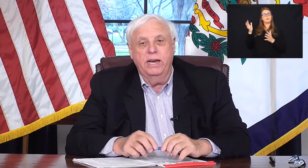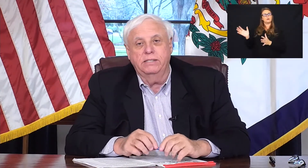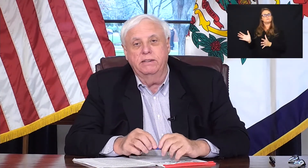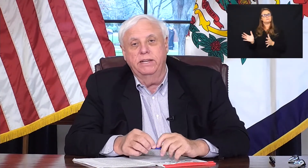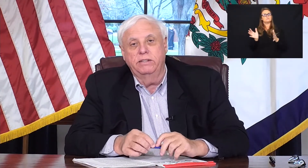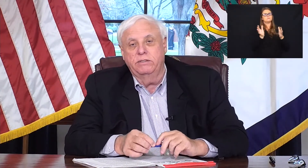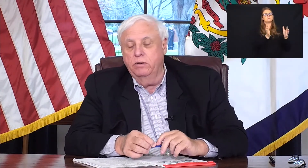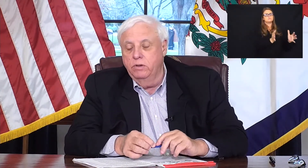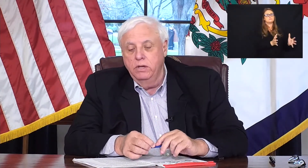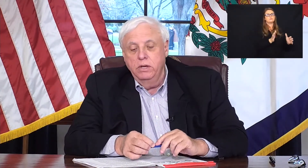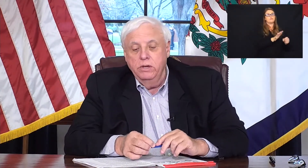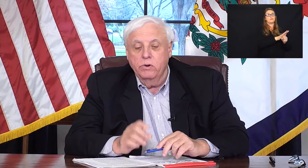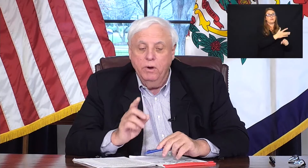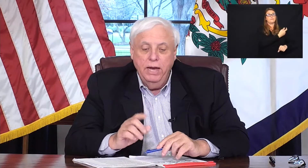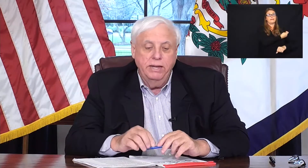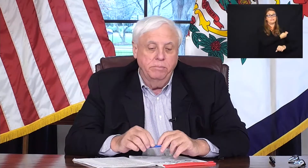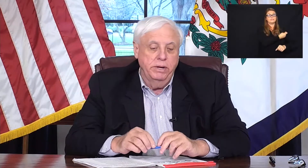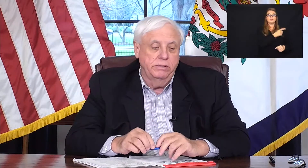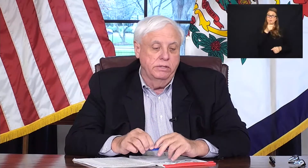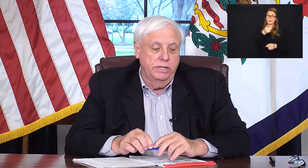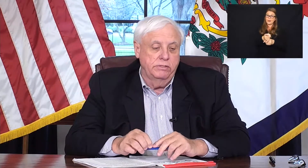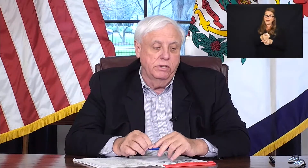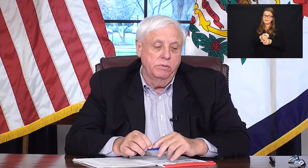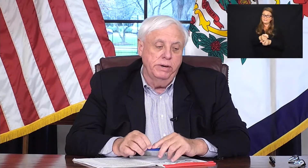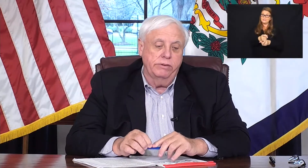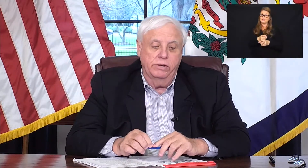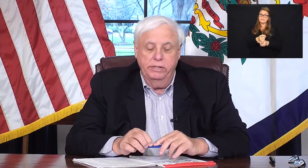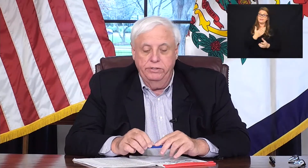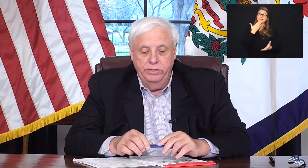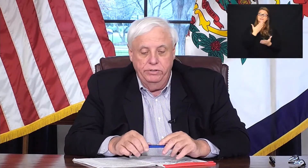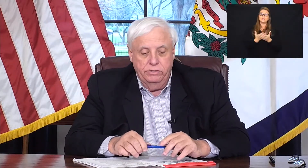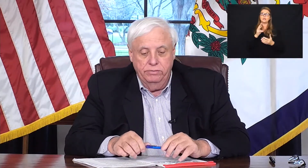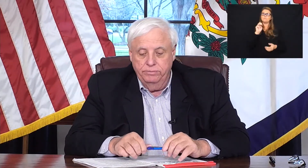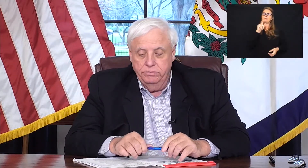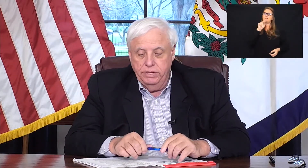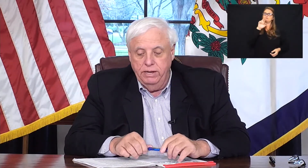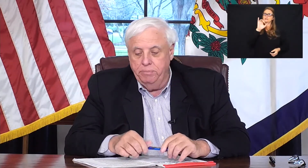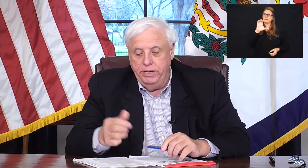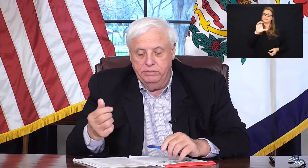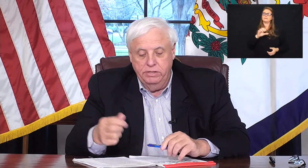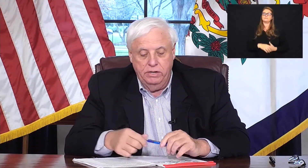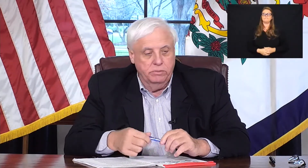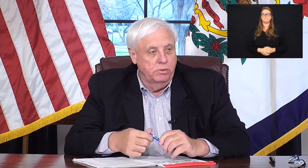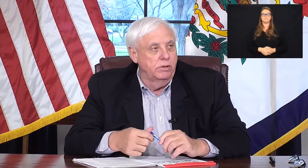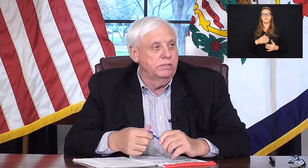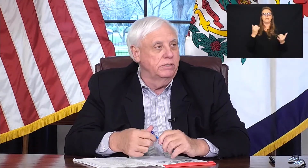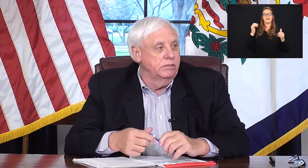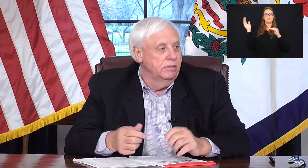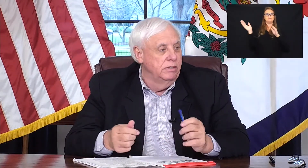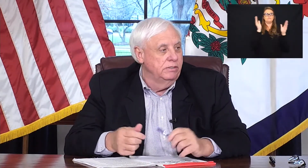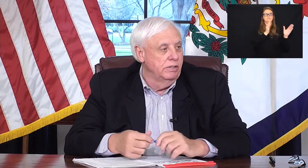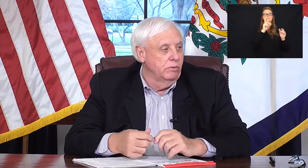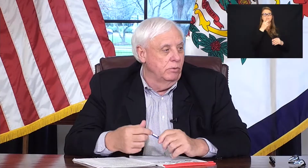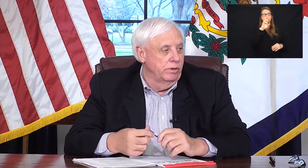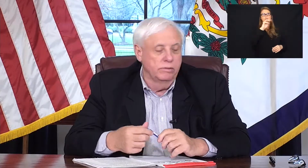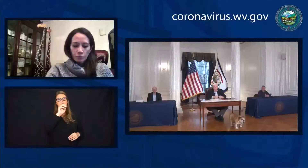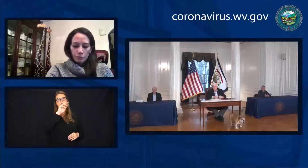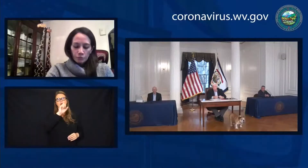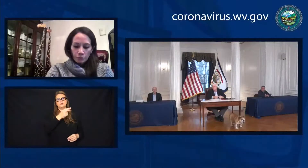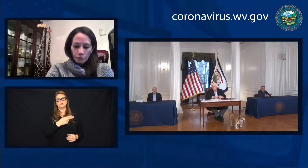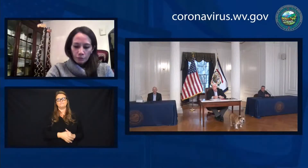fully vaccinated. So you're right, but it's a good metric that he's using. Now I'll pass to Dr. Marsh and General